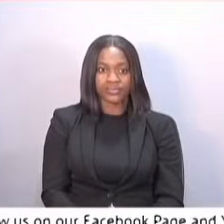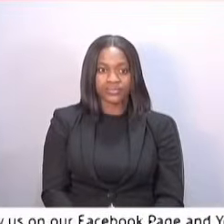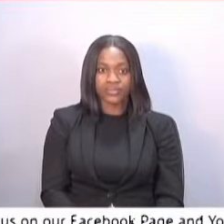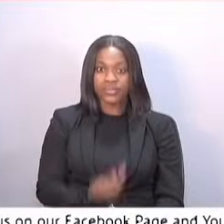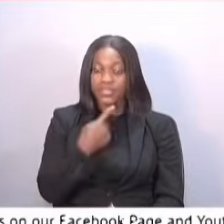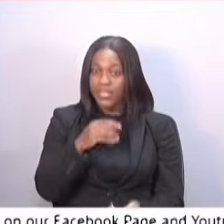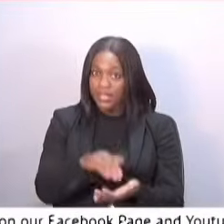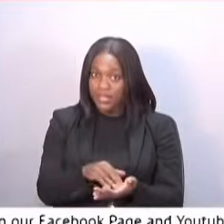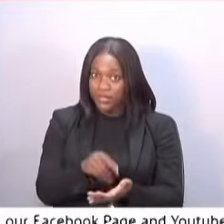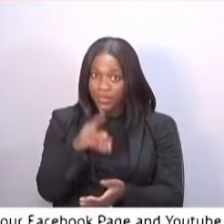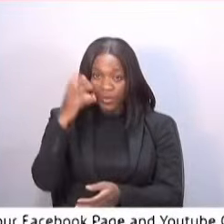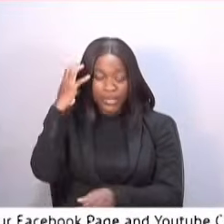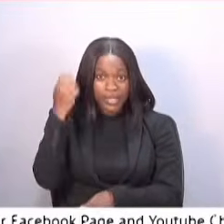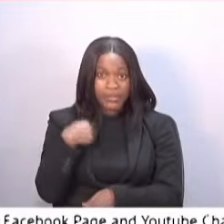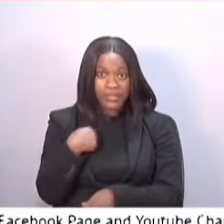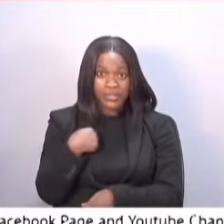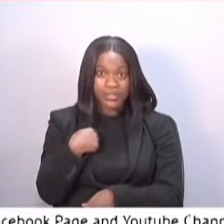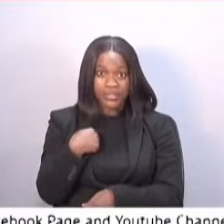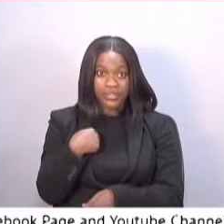me?